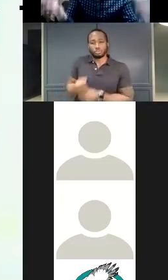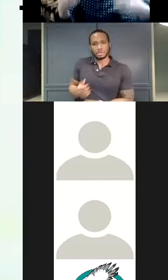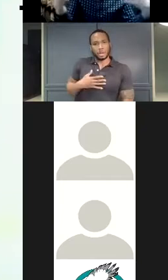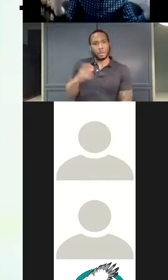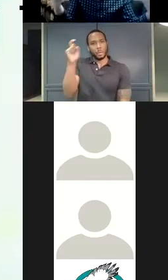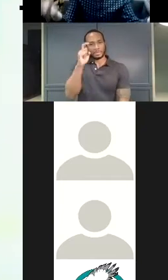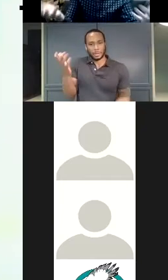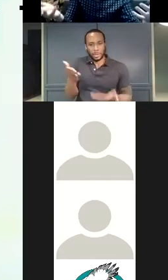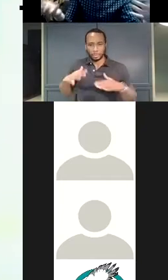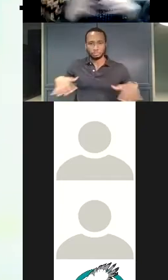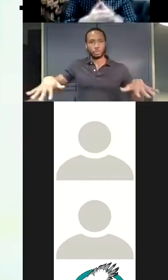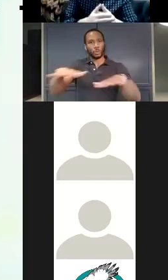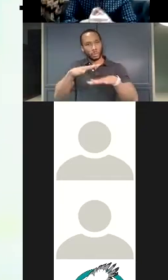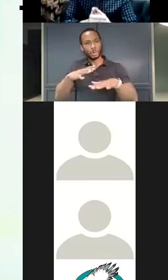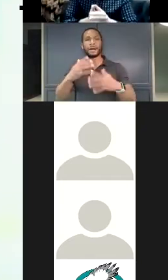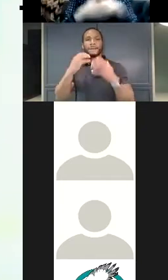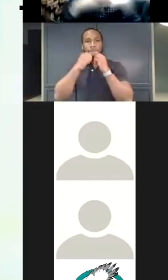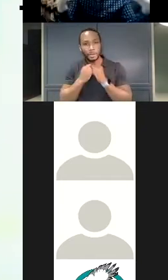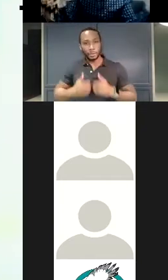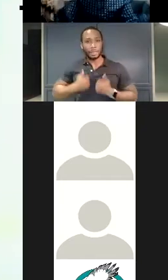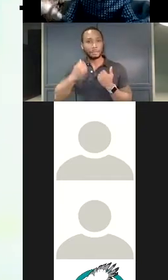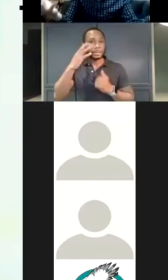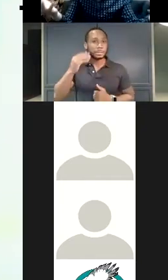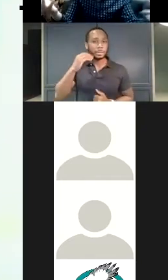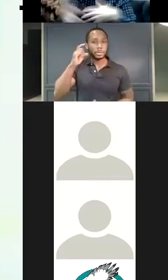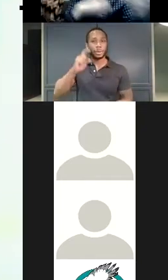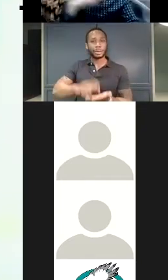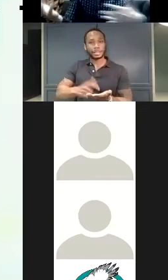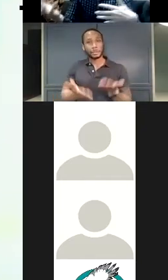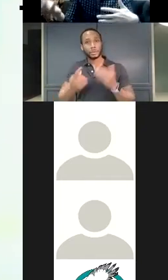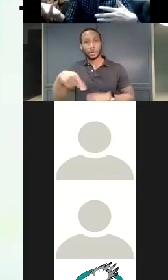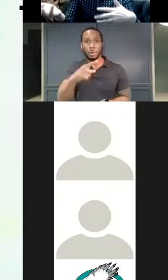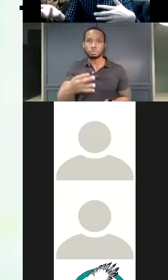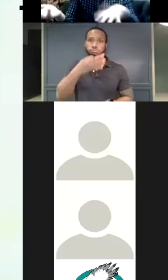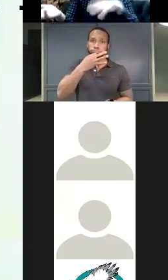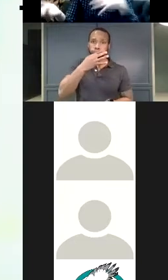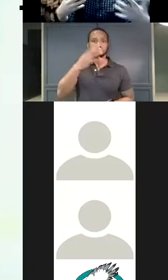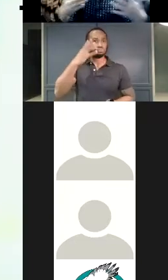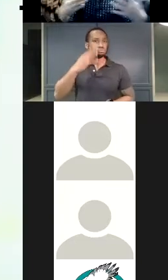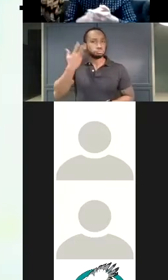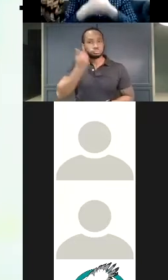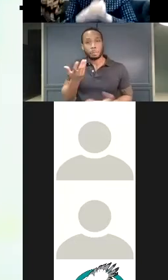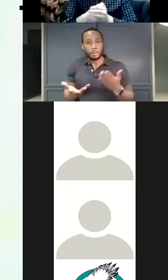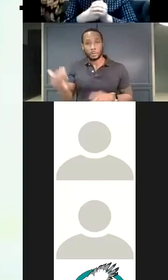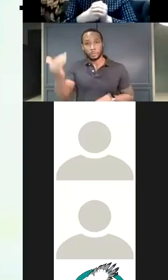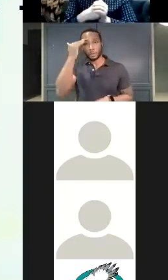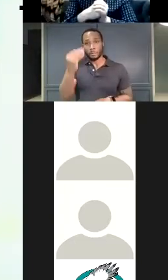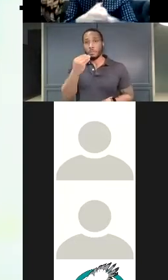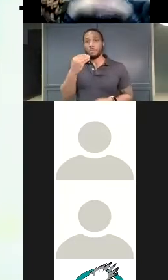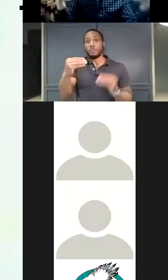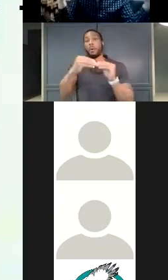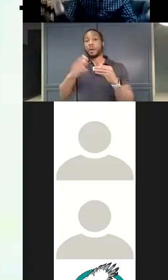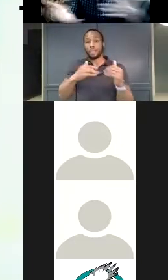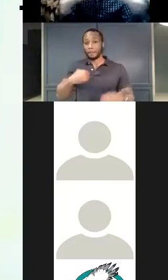I value lived experience. I recognize that y'all may know more than me about something I'm bringing up, and I welcome